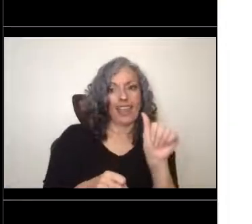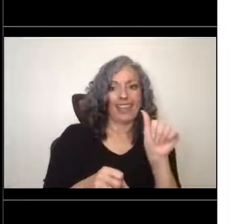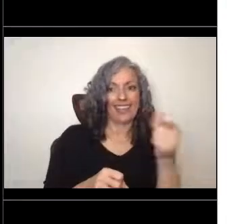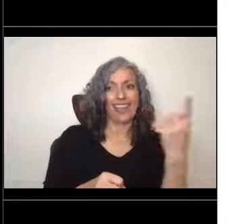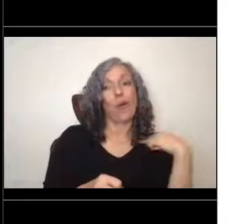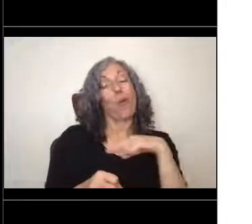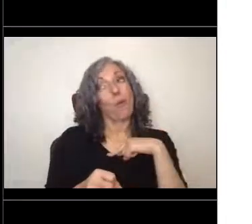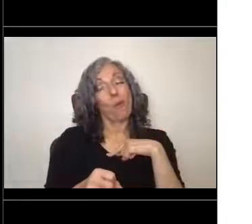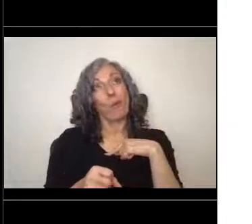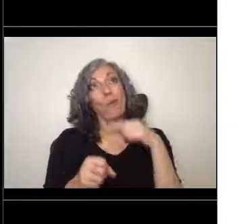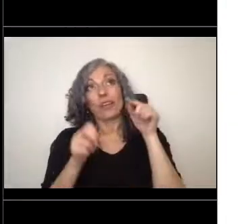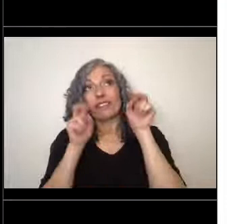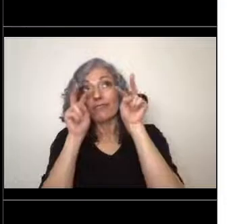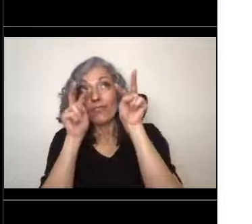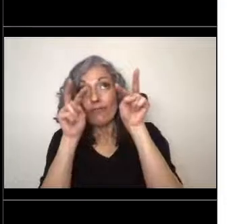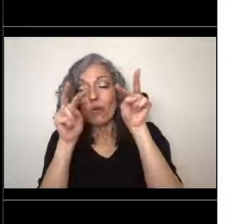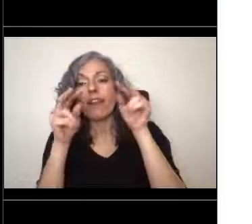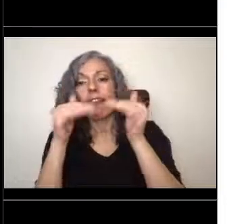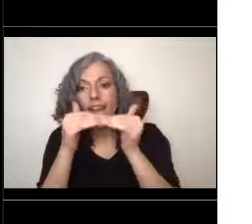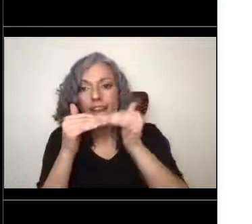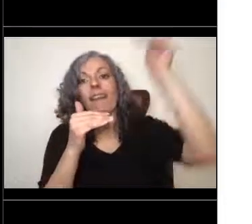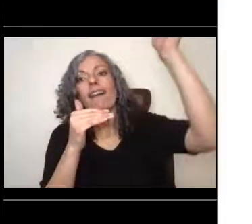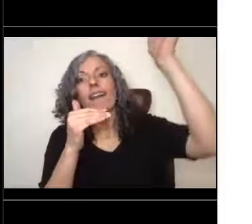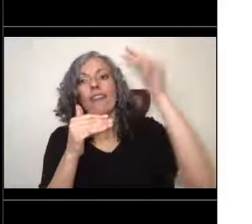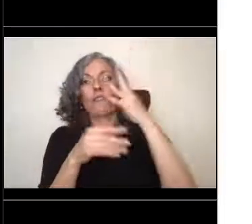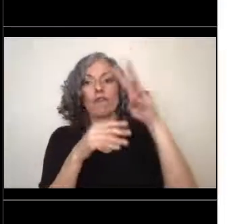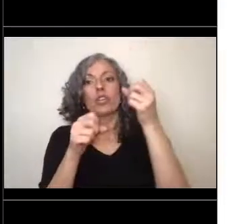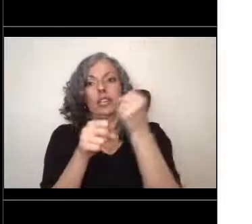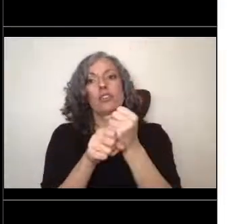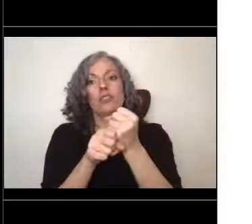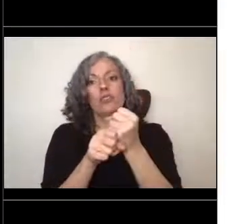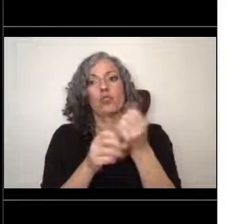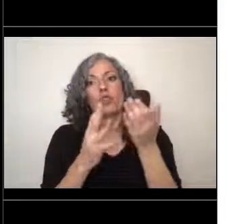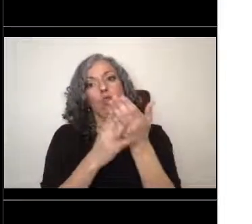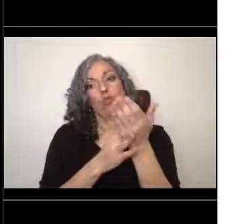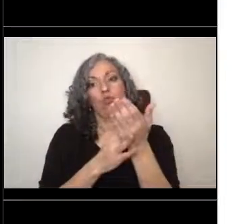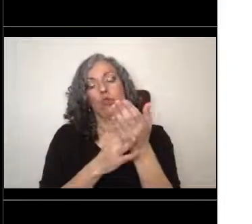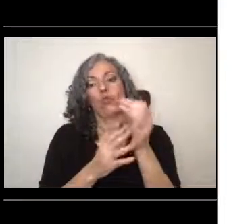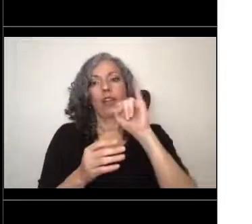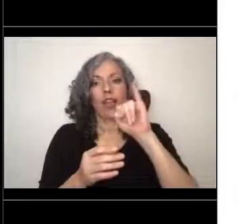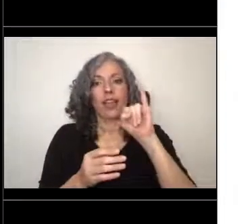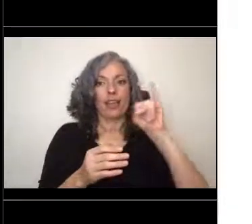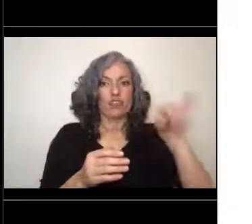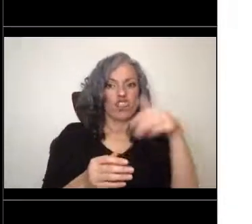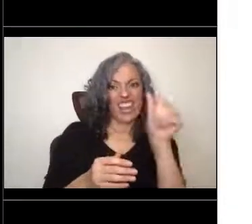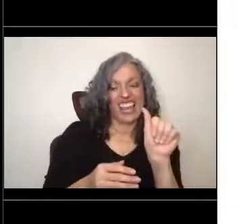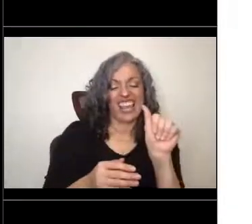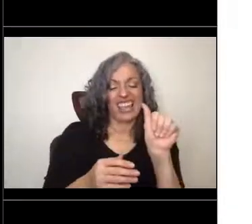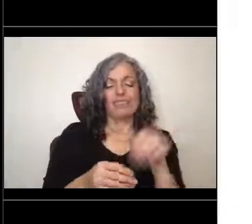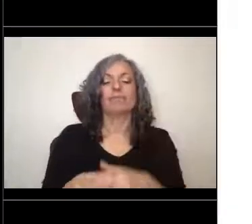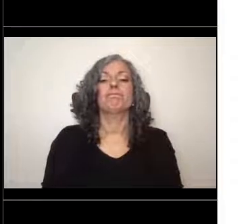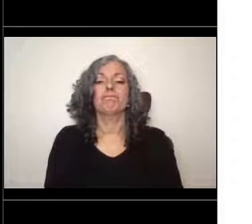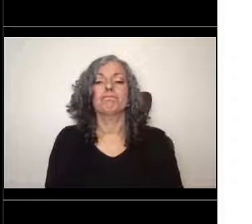anticipate that higher level over the next 4 years throughout the entirety of the IIJA. Next slide, please.